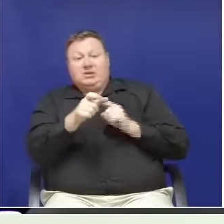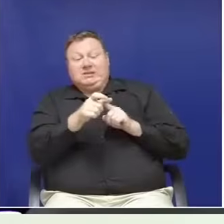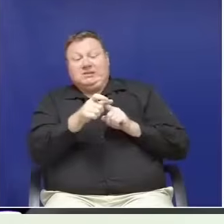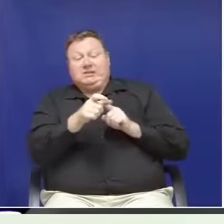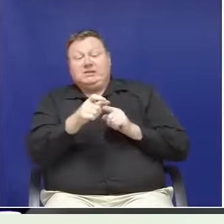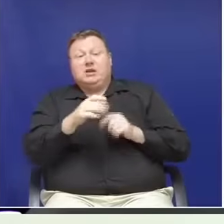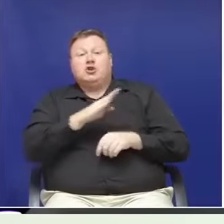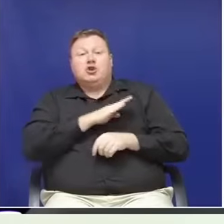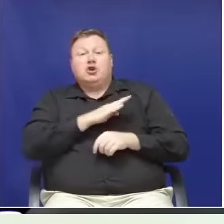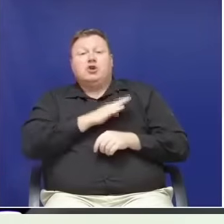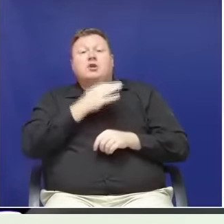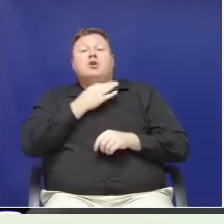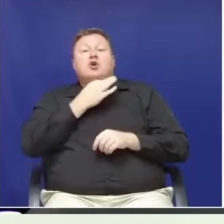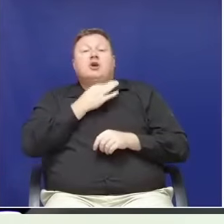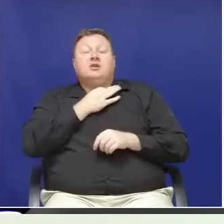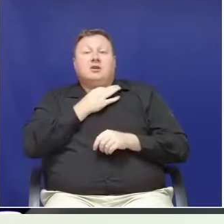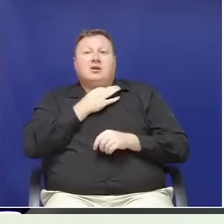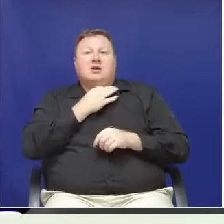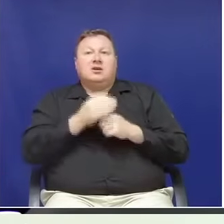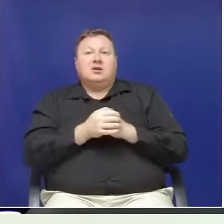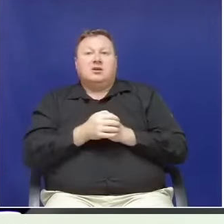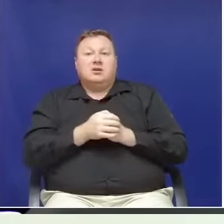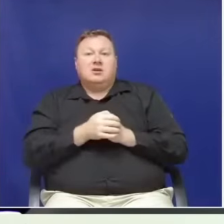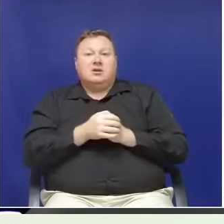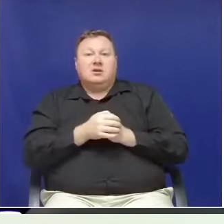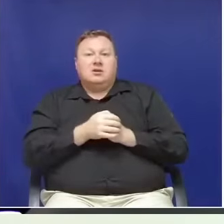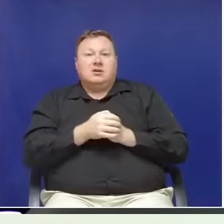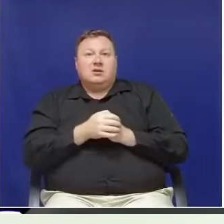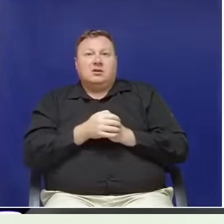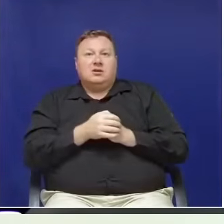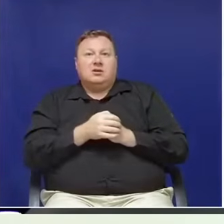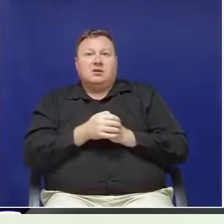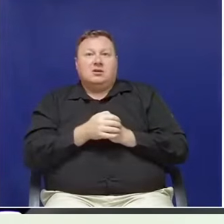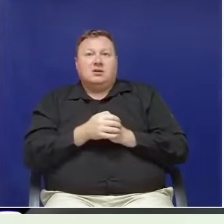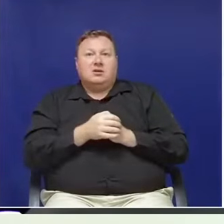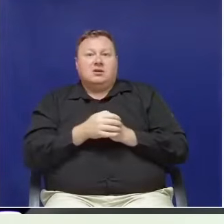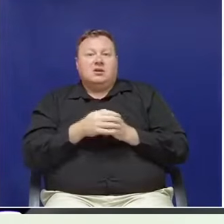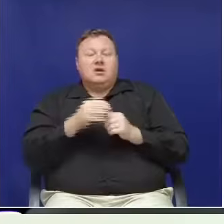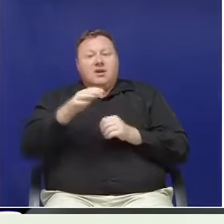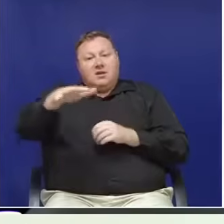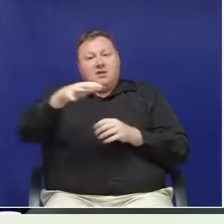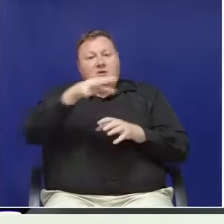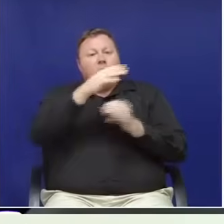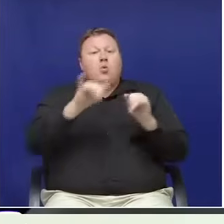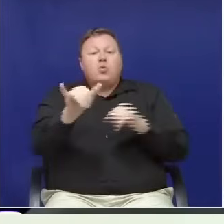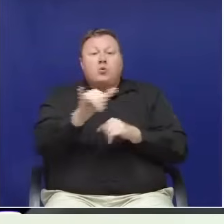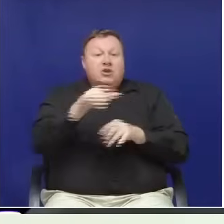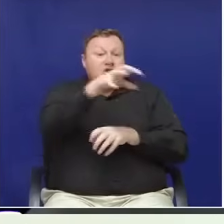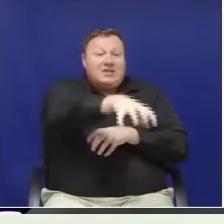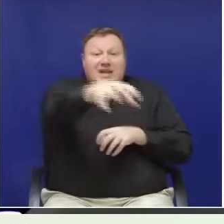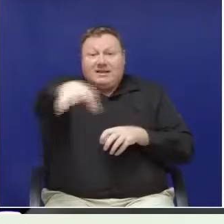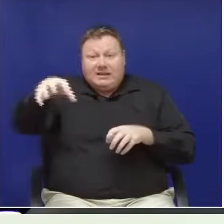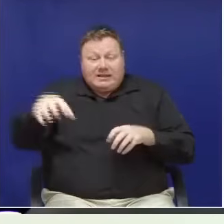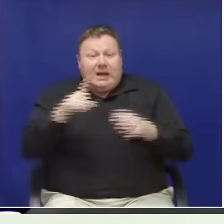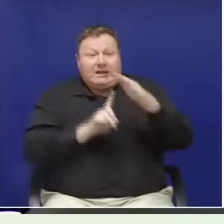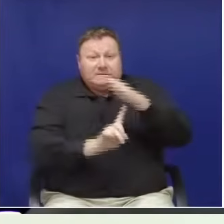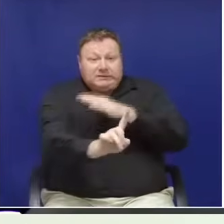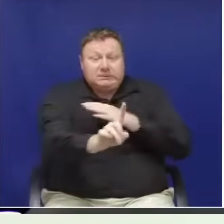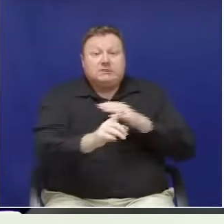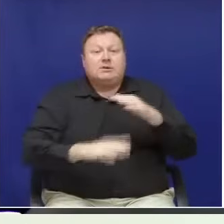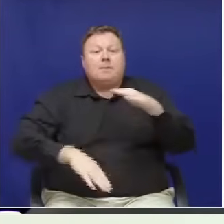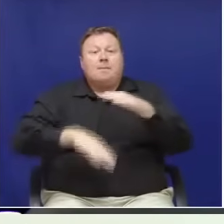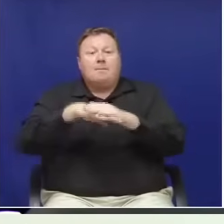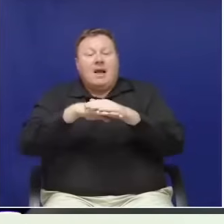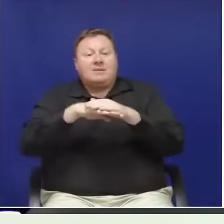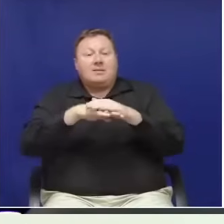risk, and so as to determine the correctional center. Therefore, we have a maximum,